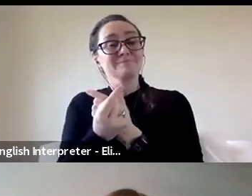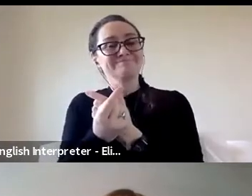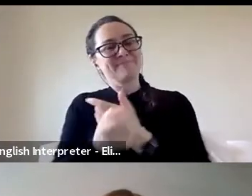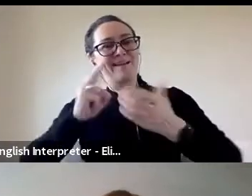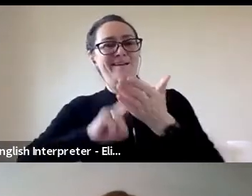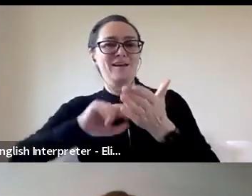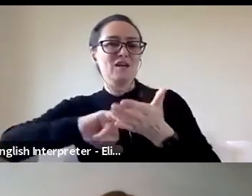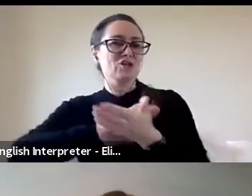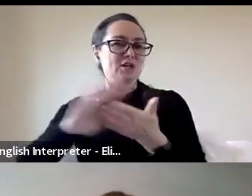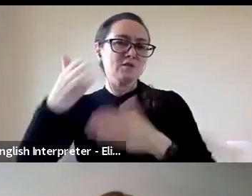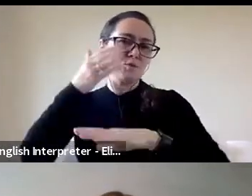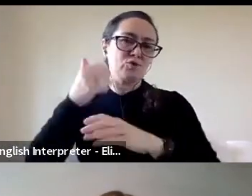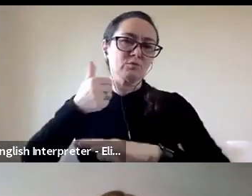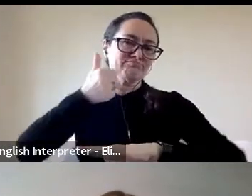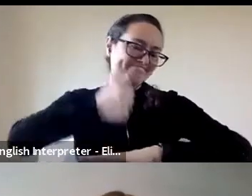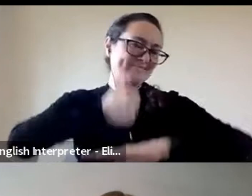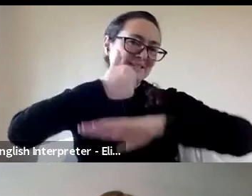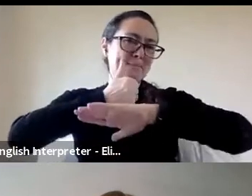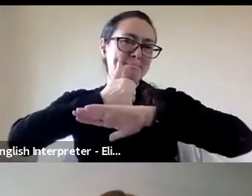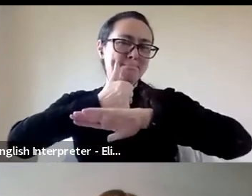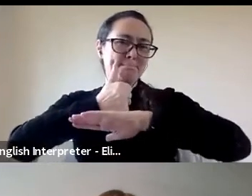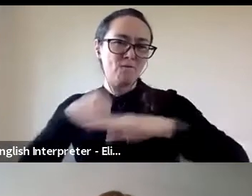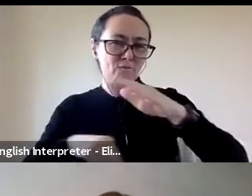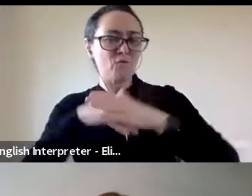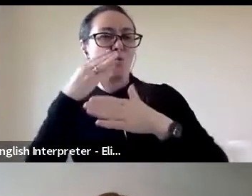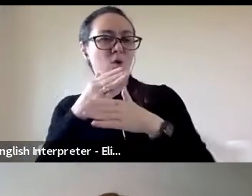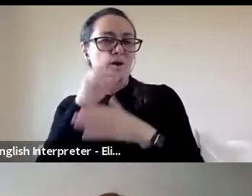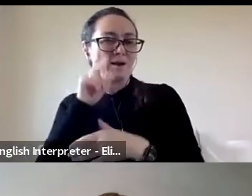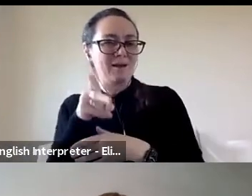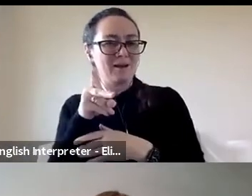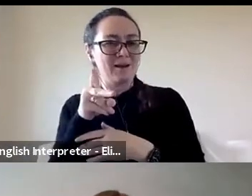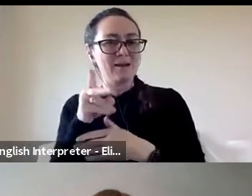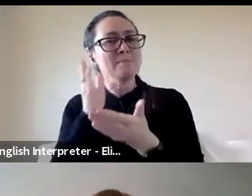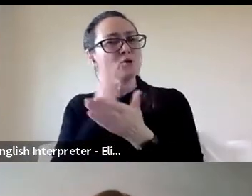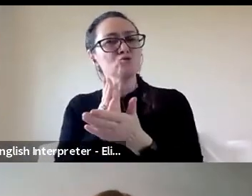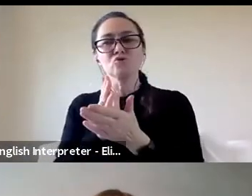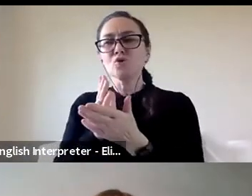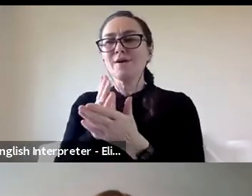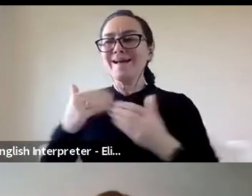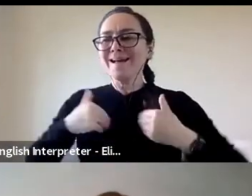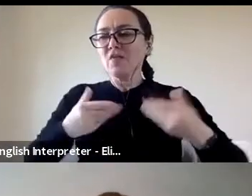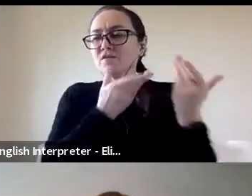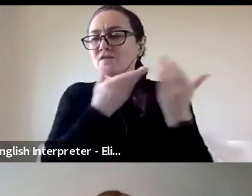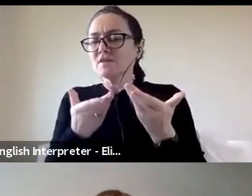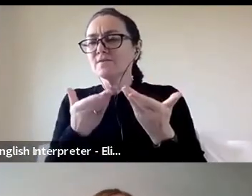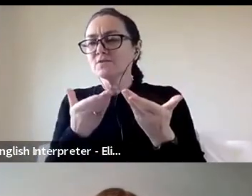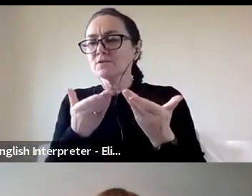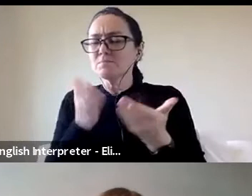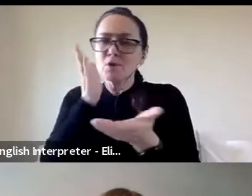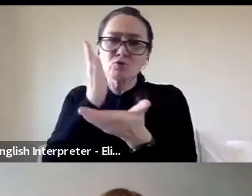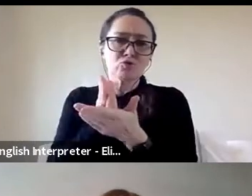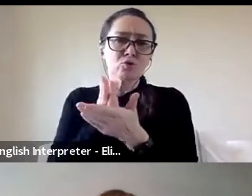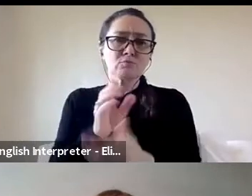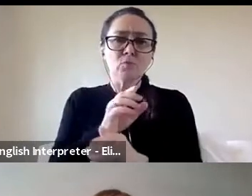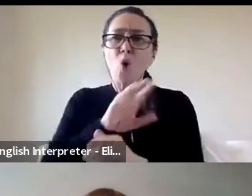well, ensuring everybody's ongoing health and building a health service that ensures good